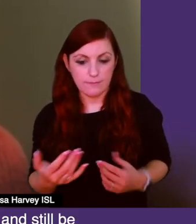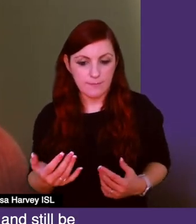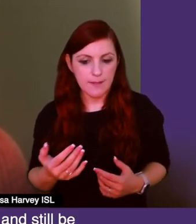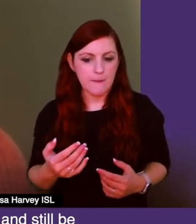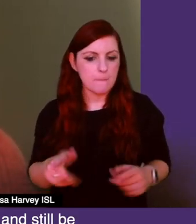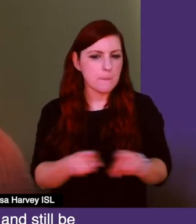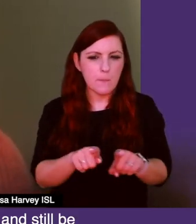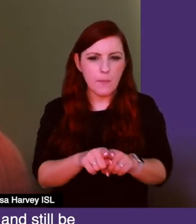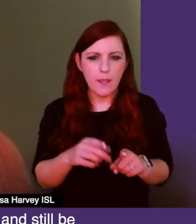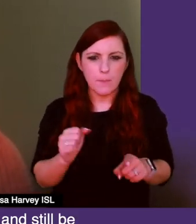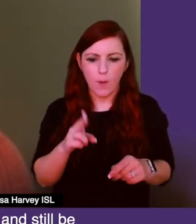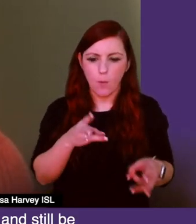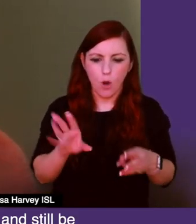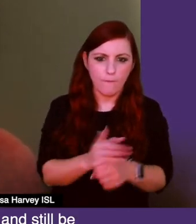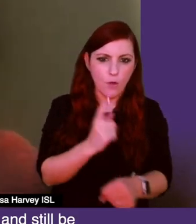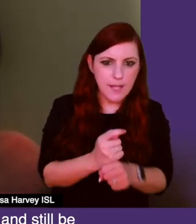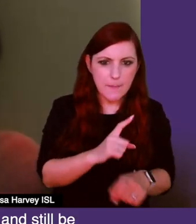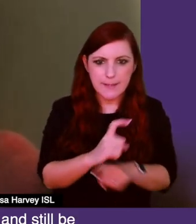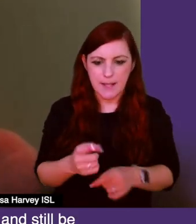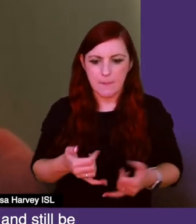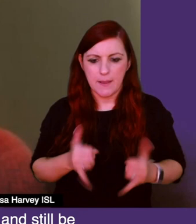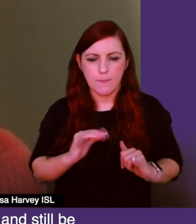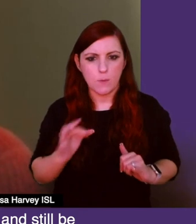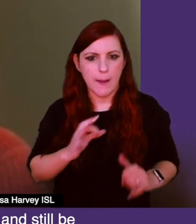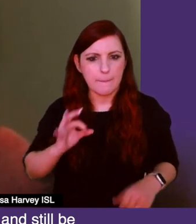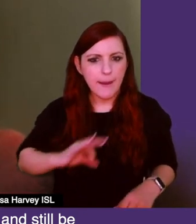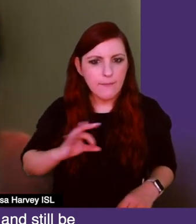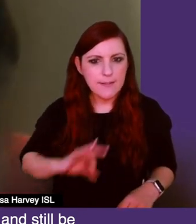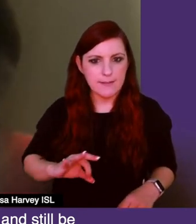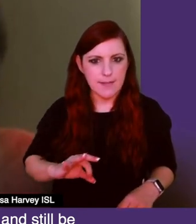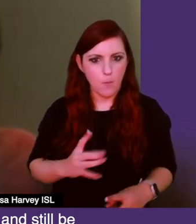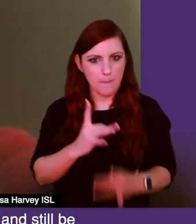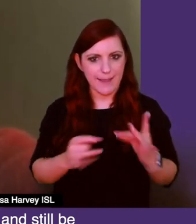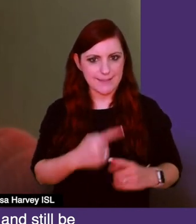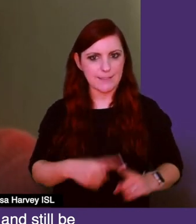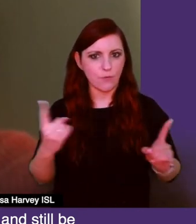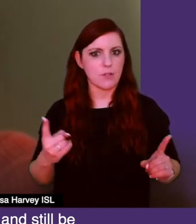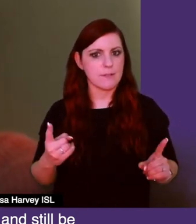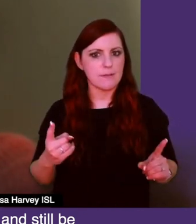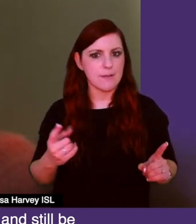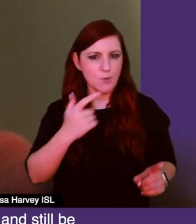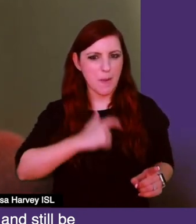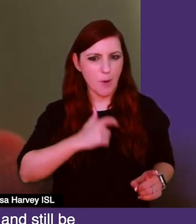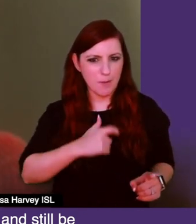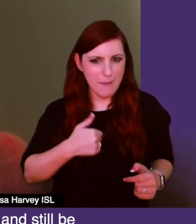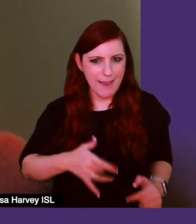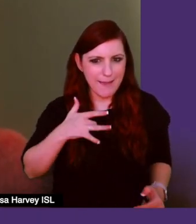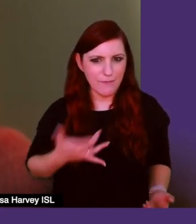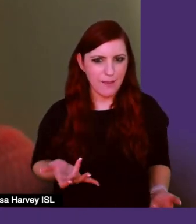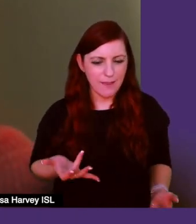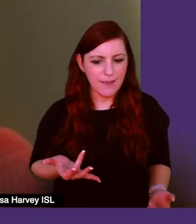their welfare system, you are able to work full time and still be eligible for benefits that would actually make a difference into a person's